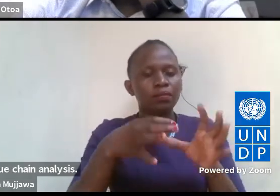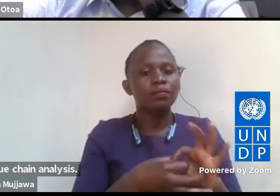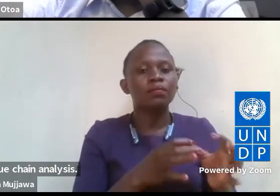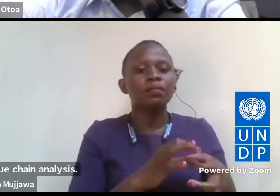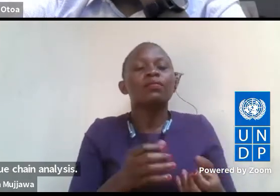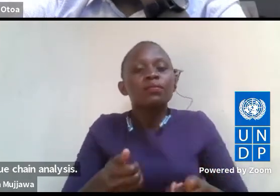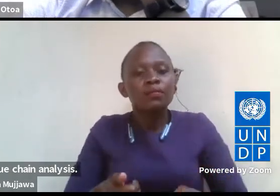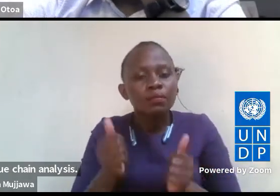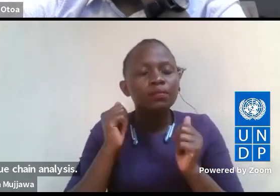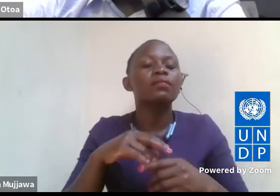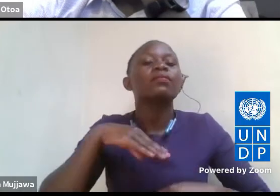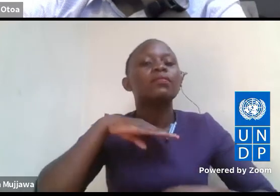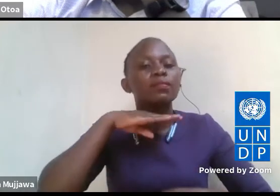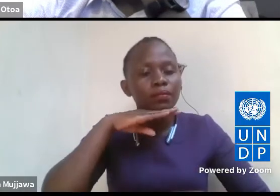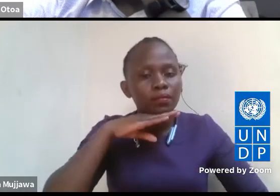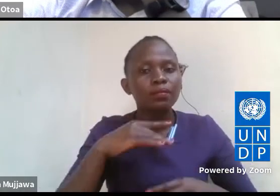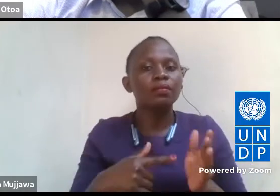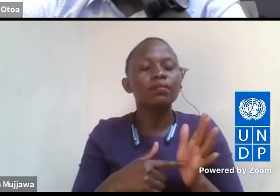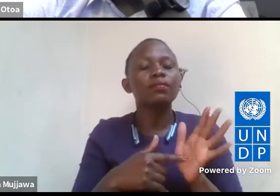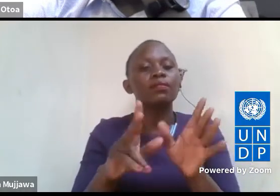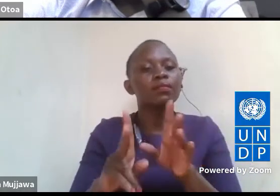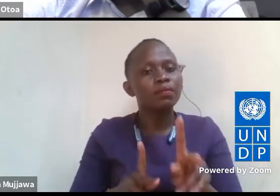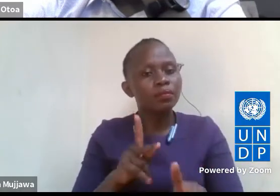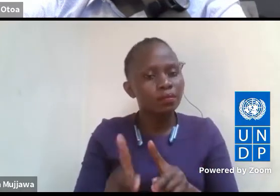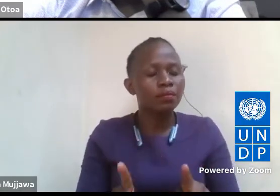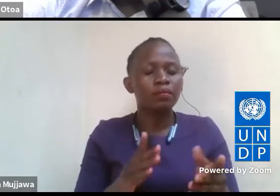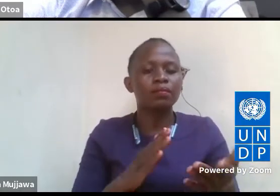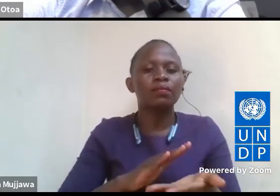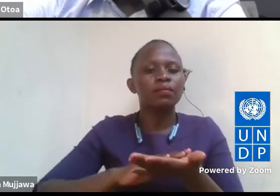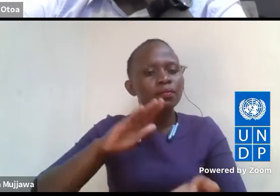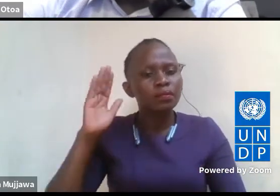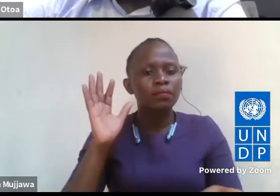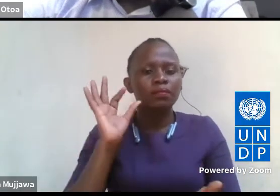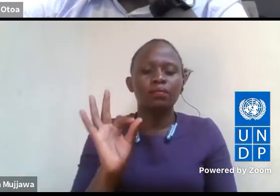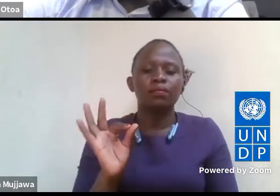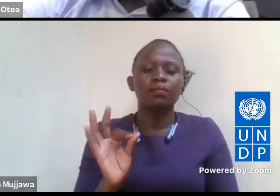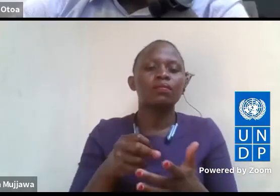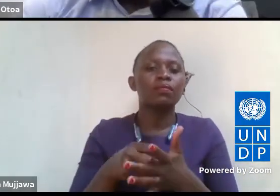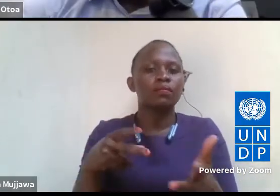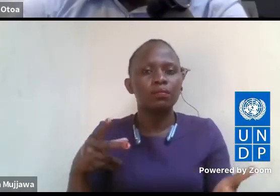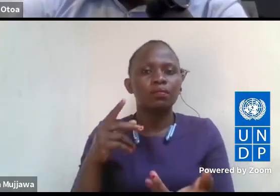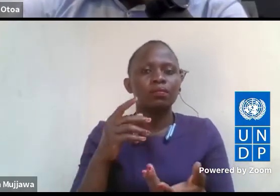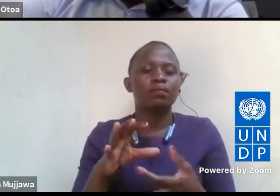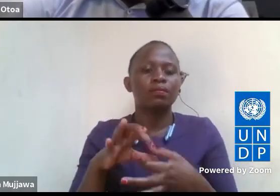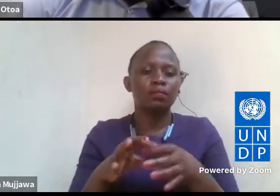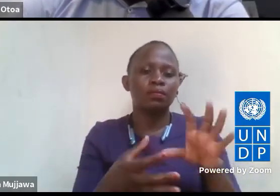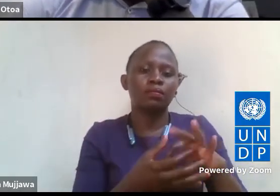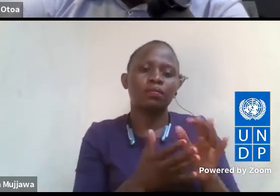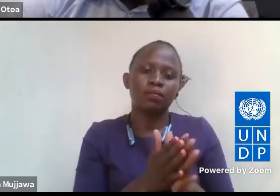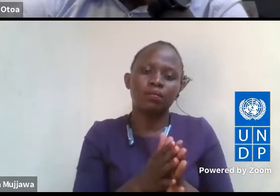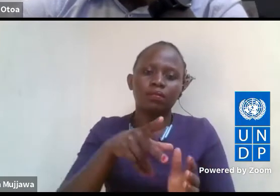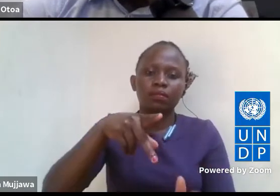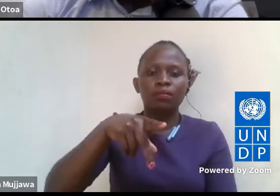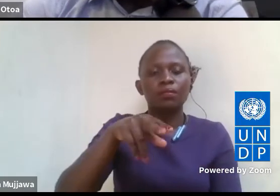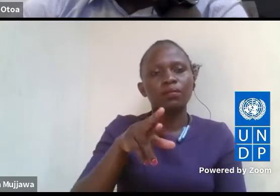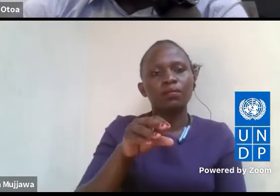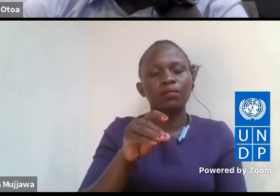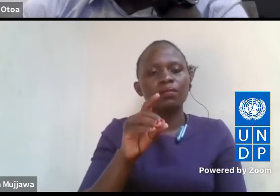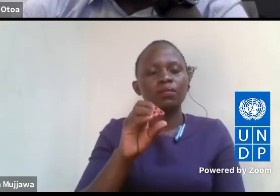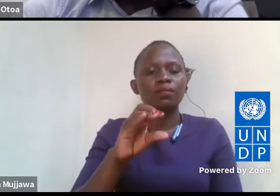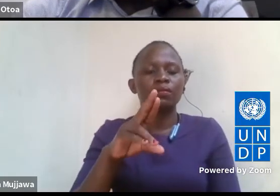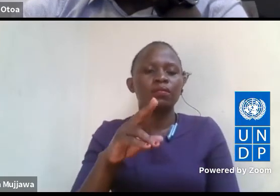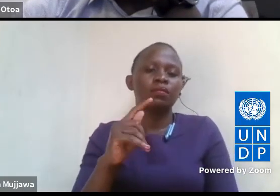to the most lucrative value chains and products they need to actually invest and engage in. So we've been trying also to